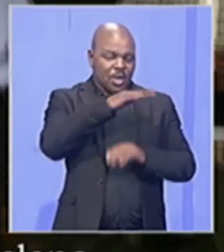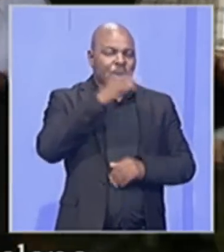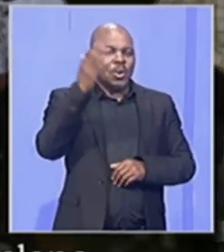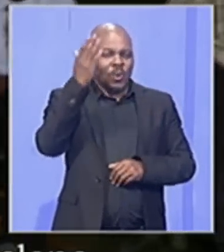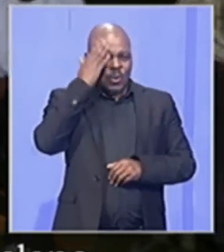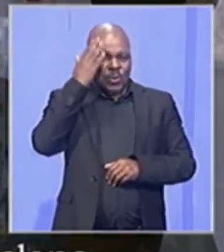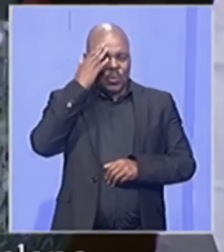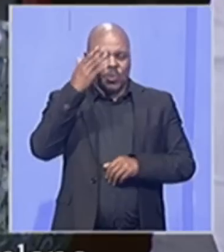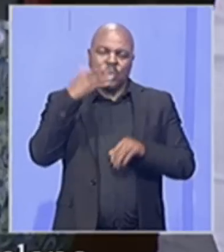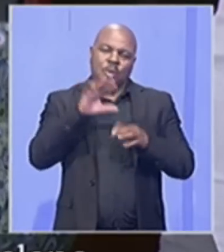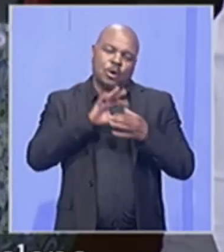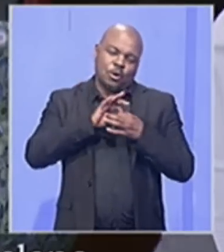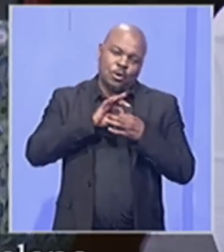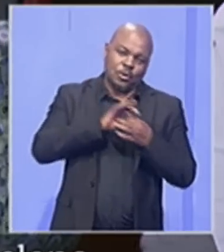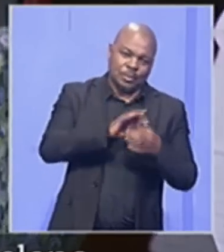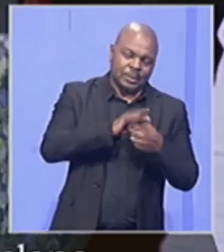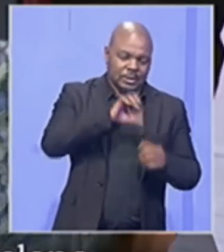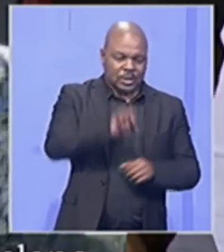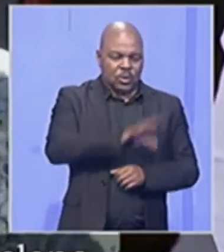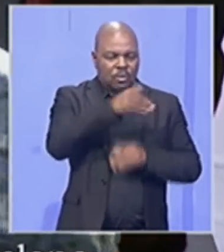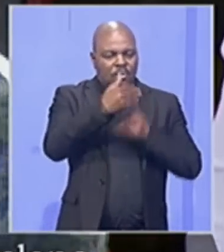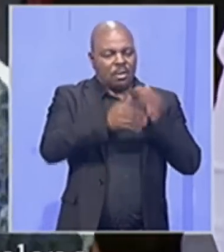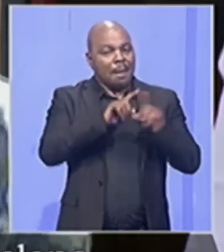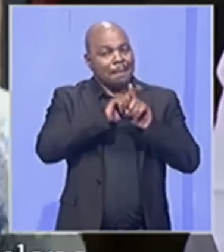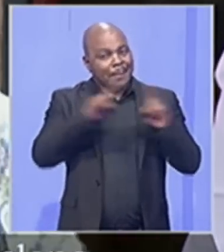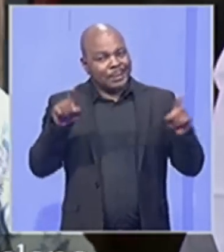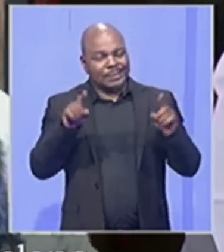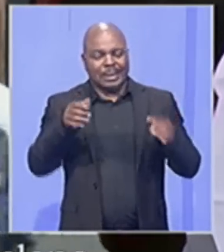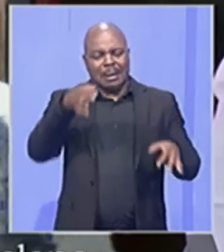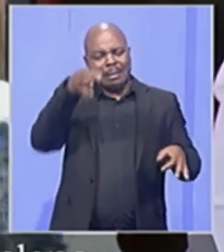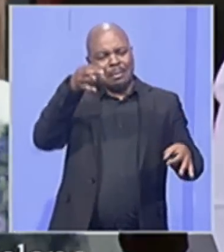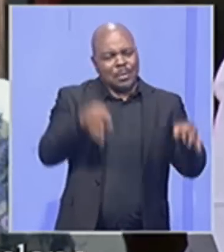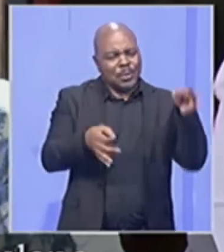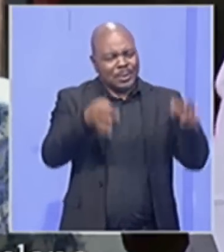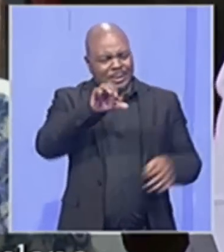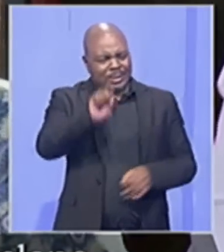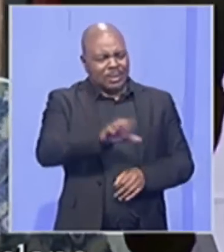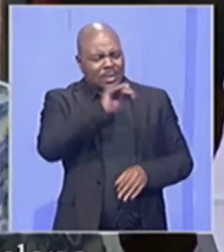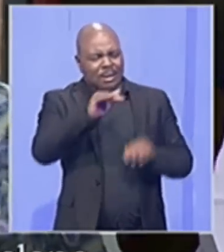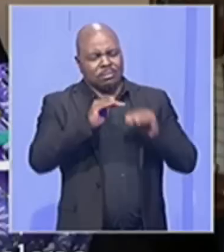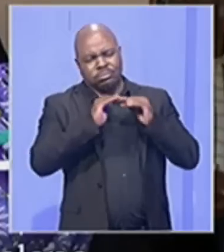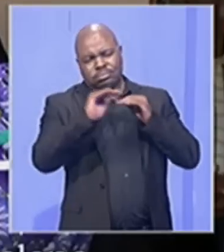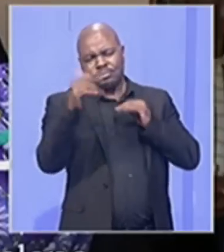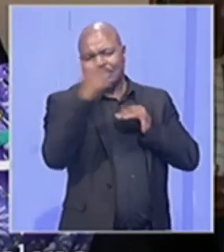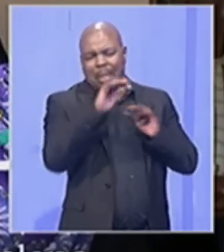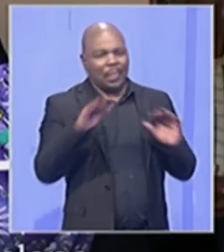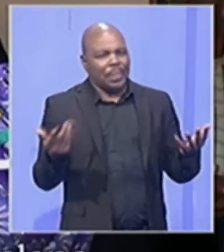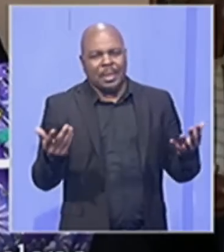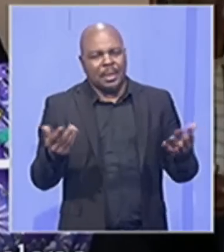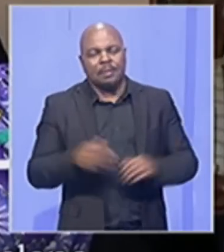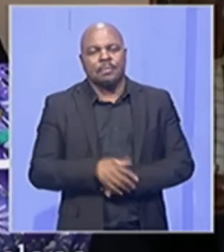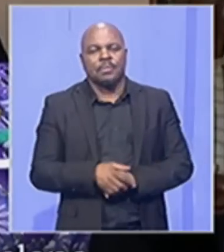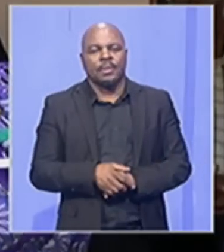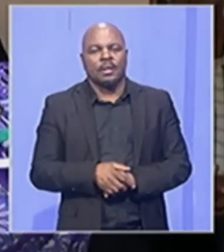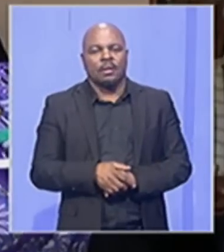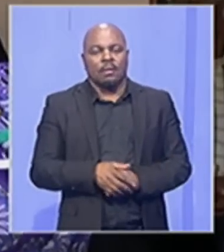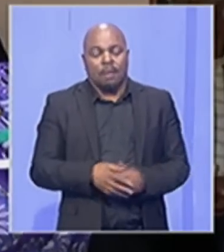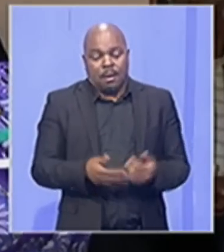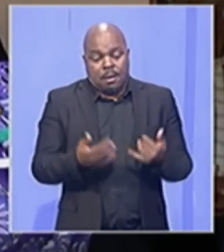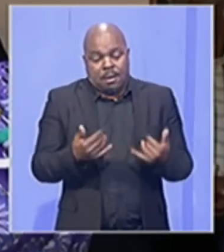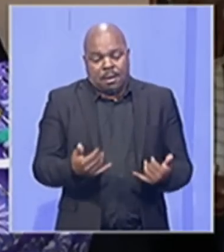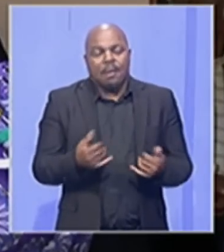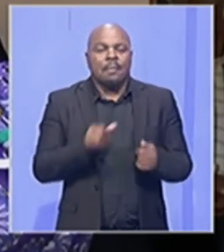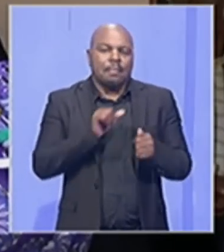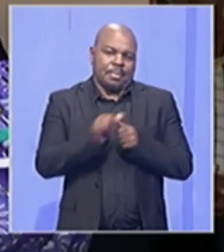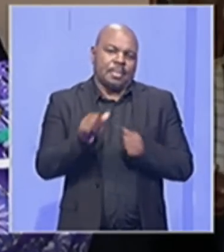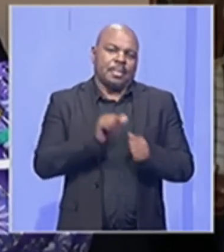naha, empa ba ngorehiswa ke ho hloka botsitso ba sepolotiki ka hare ho Afrika Borwa. I think this era is much better than where we